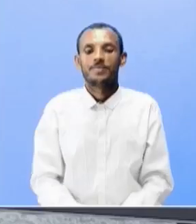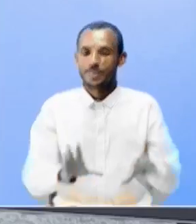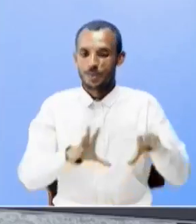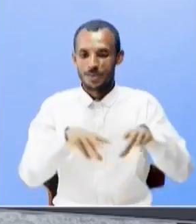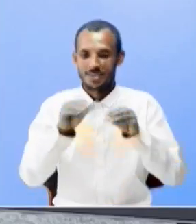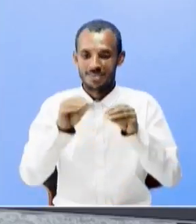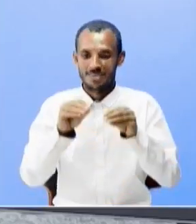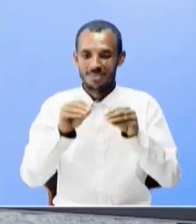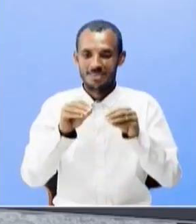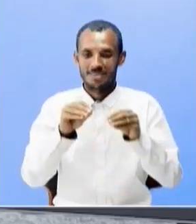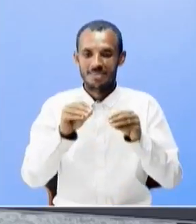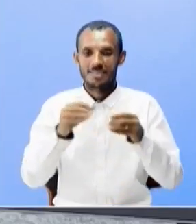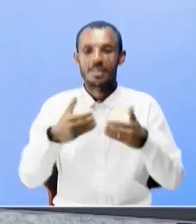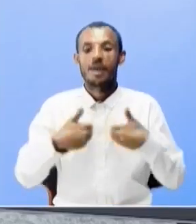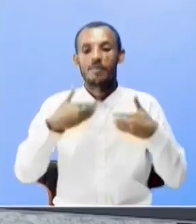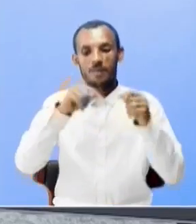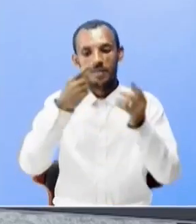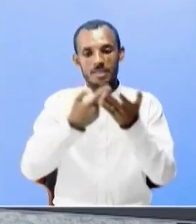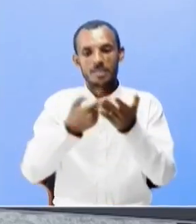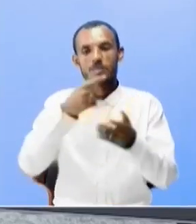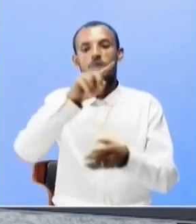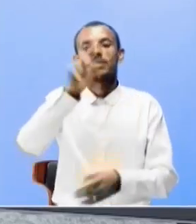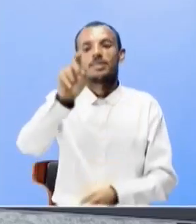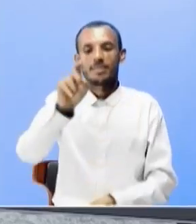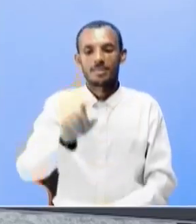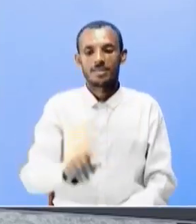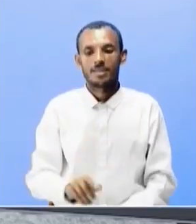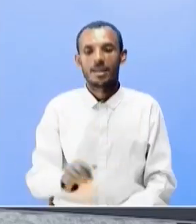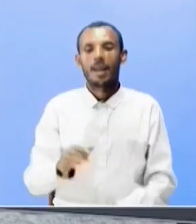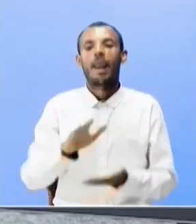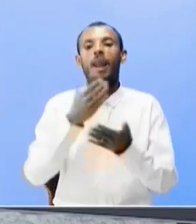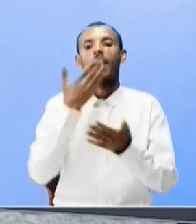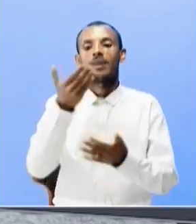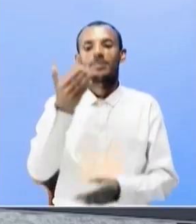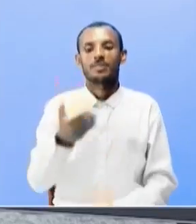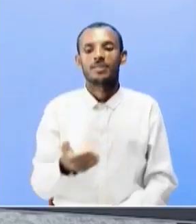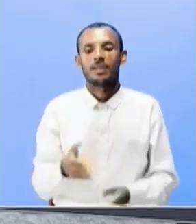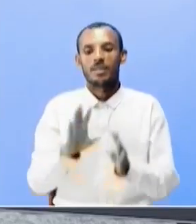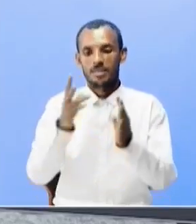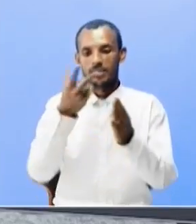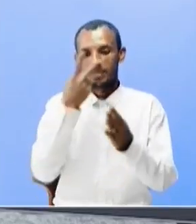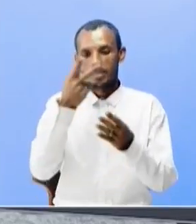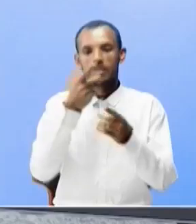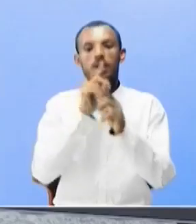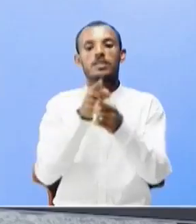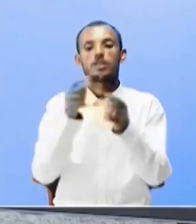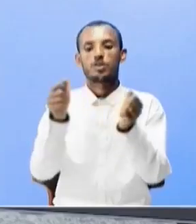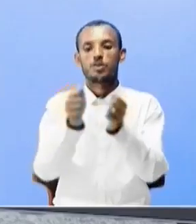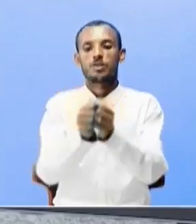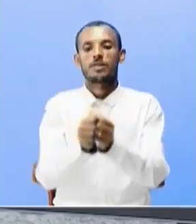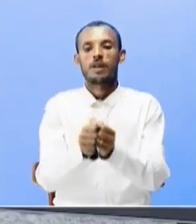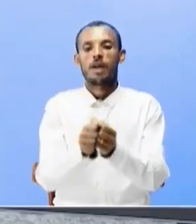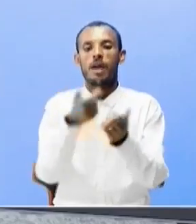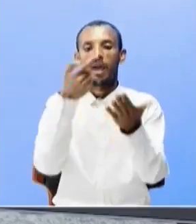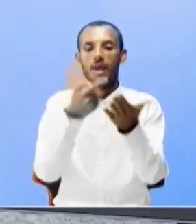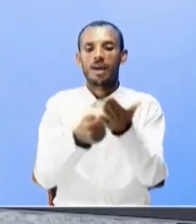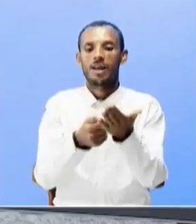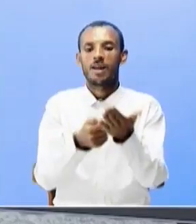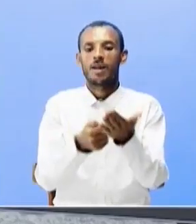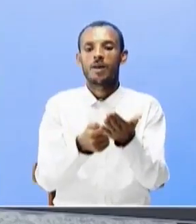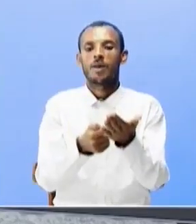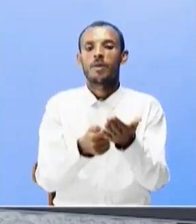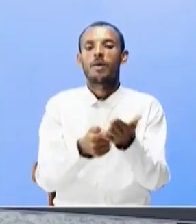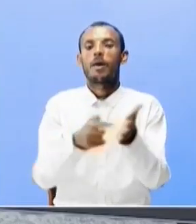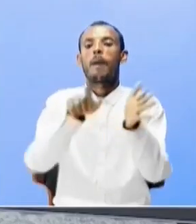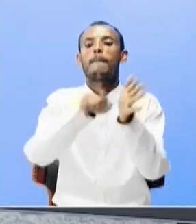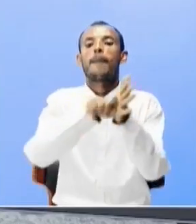Students, have you tried the question? Nice. Let's see the answer together. here,